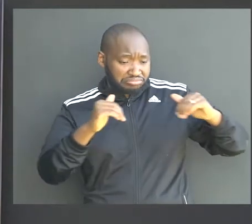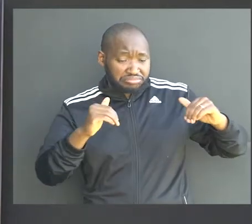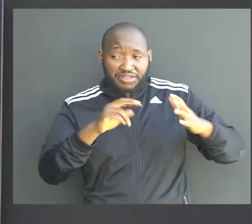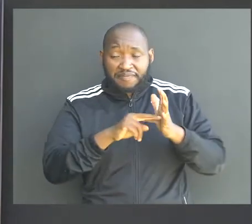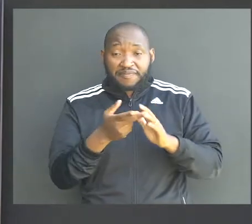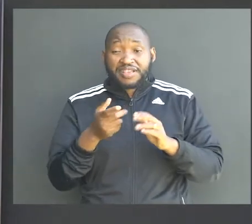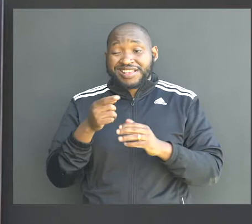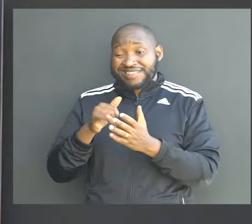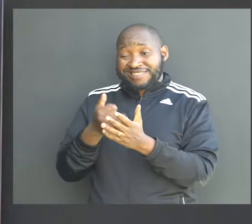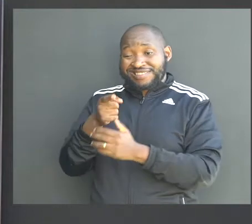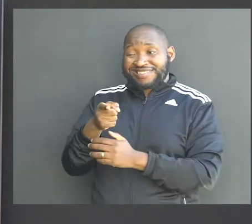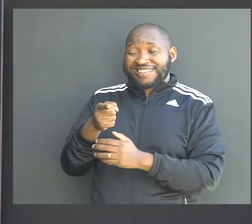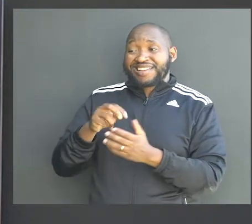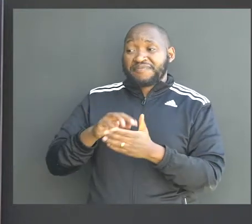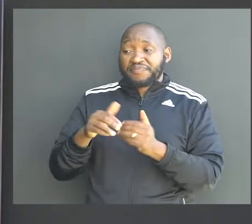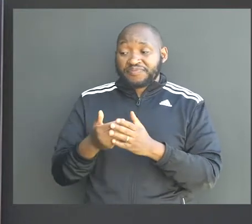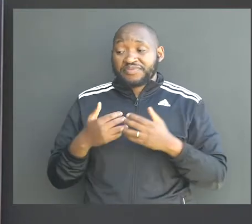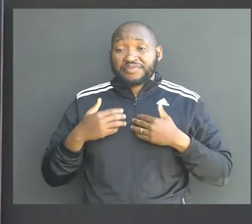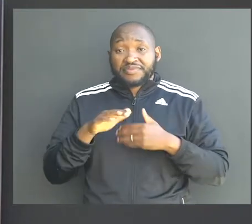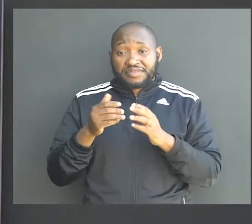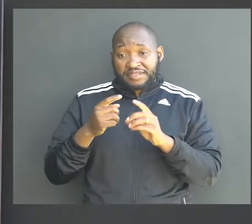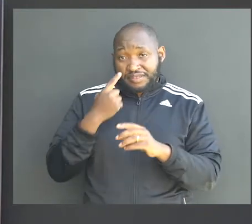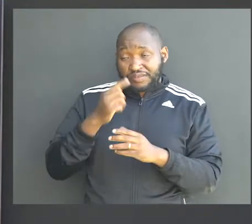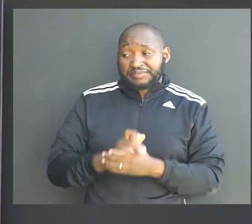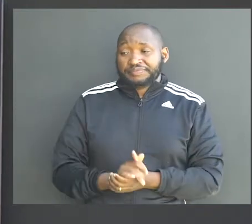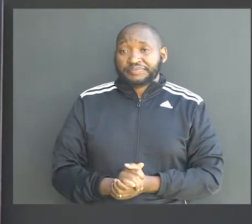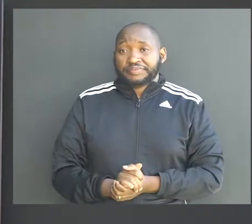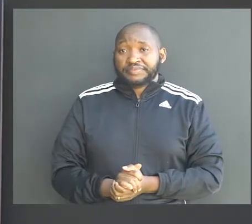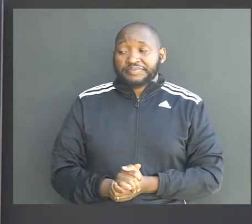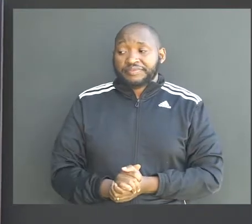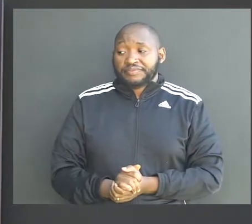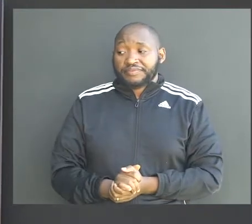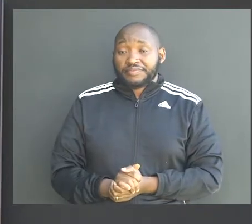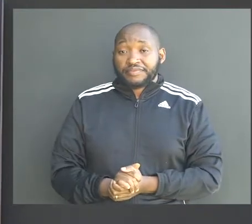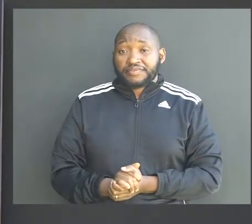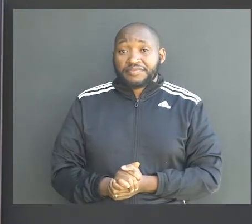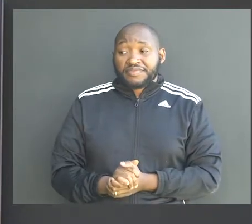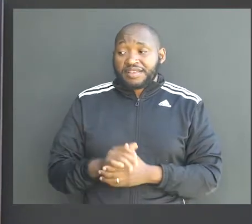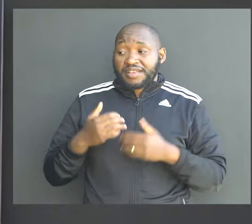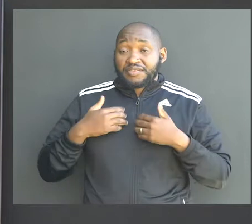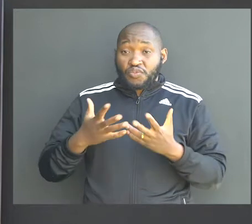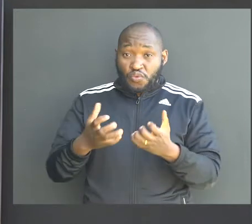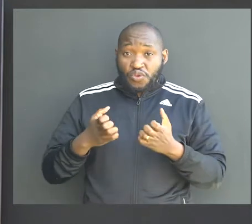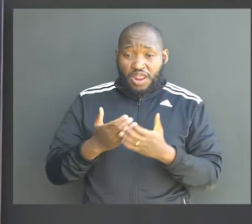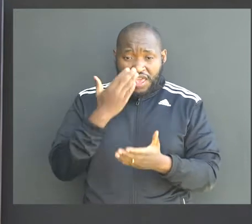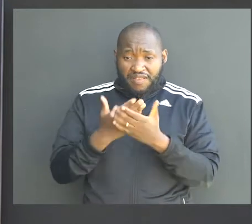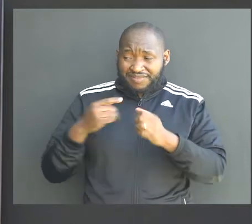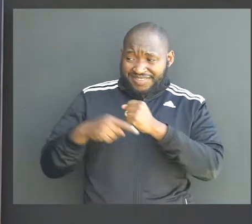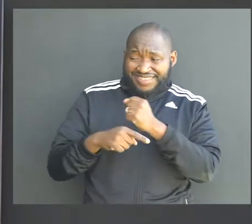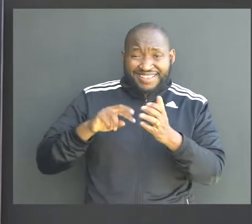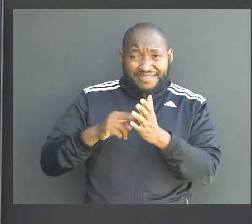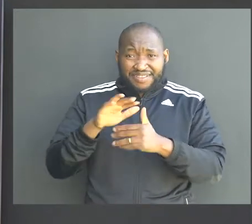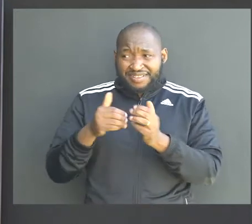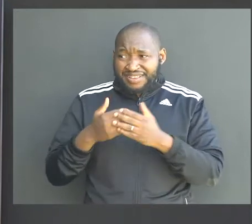So, you know, it's just beautiful because the direct impact we can see already. Absolutely. Yeah. I love that, man. I'm really, really excited. I actually want a little